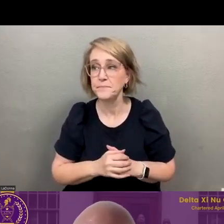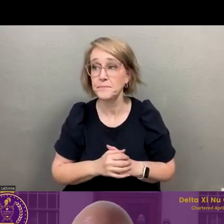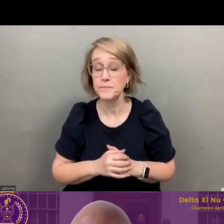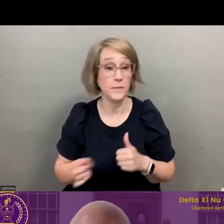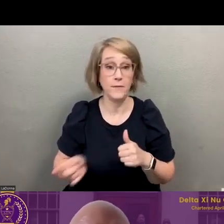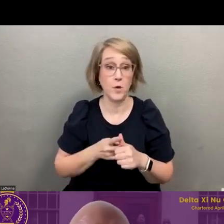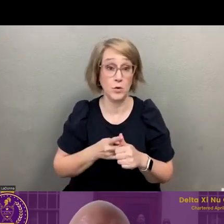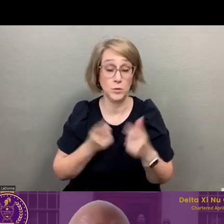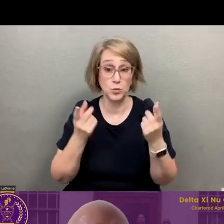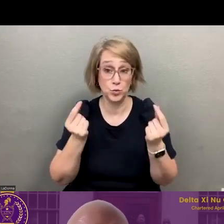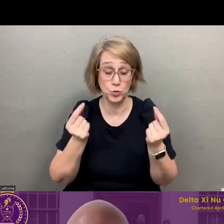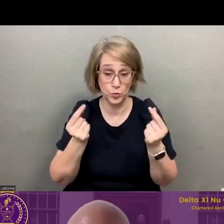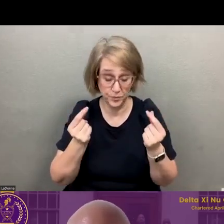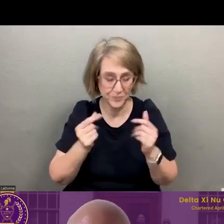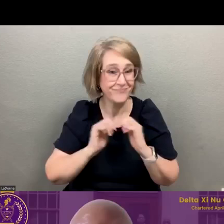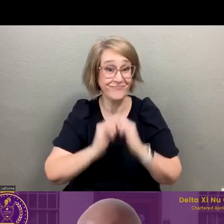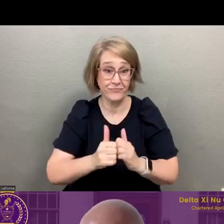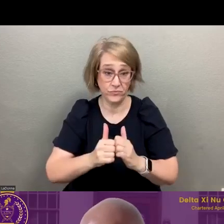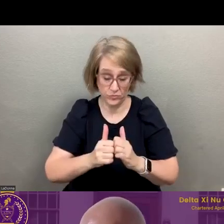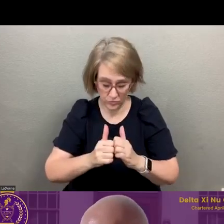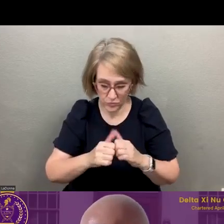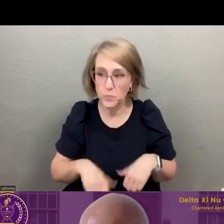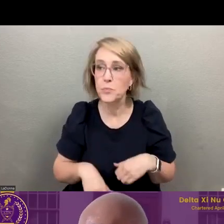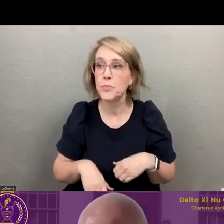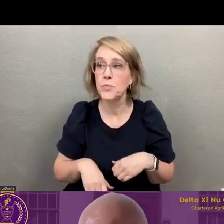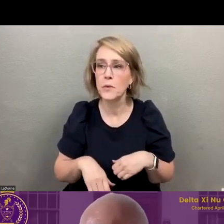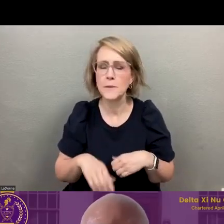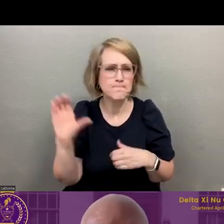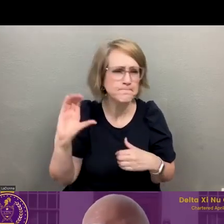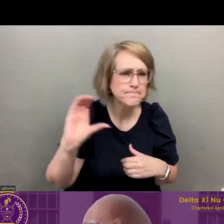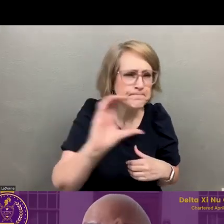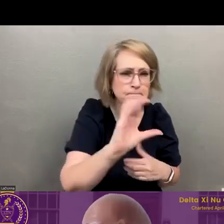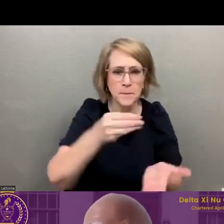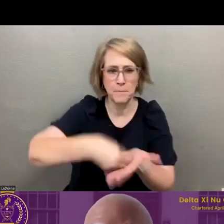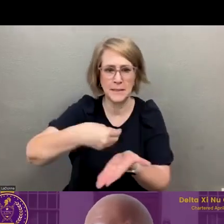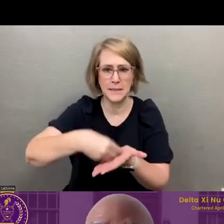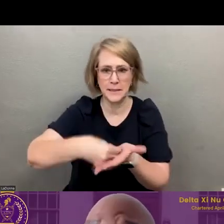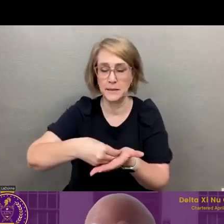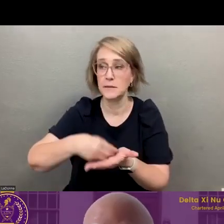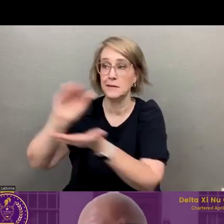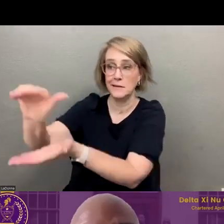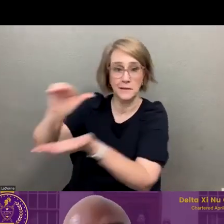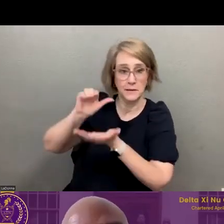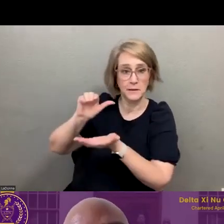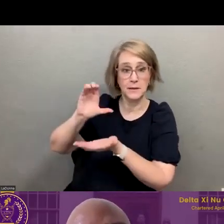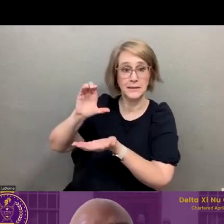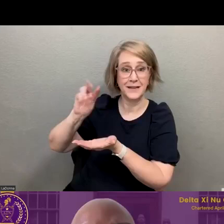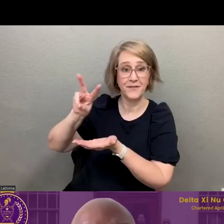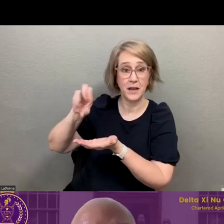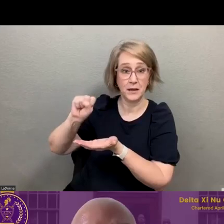So with this creation process, what we did was we looked at the funding that was provided to us courtesy of the